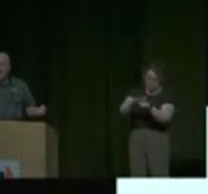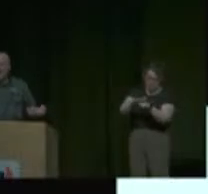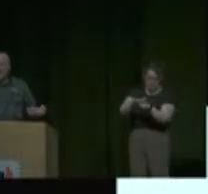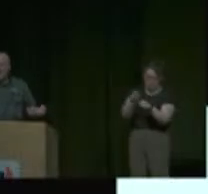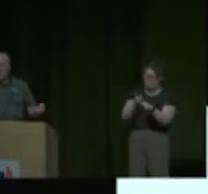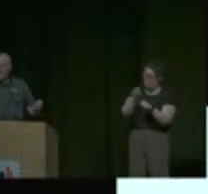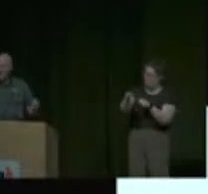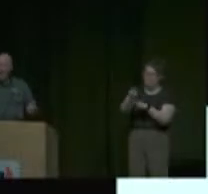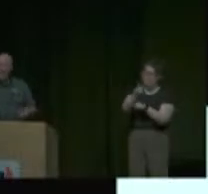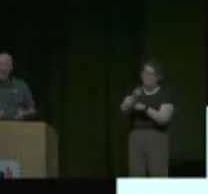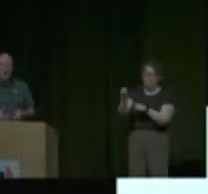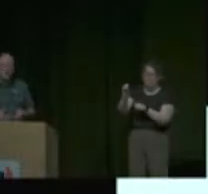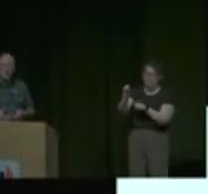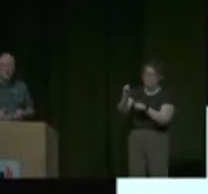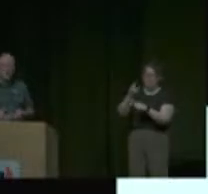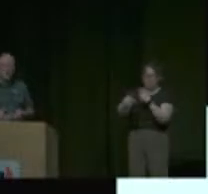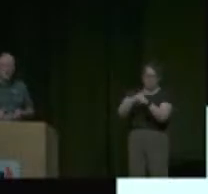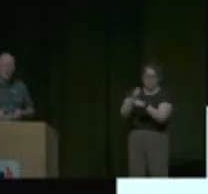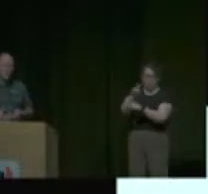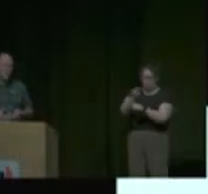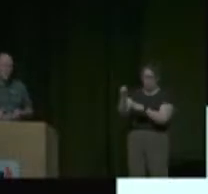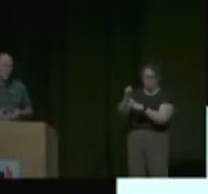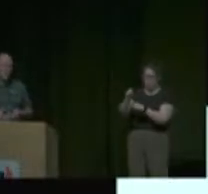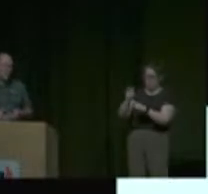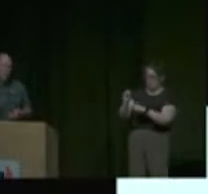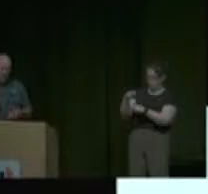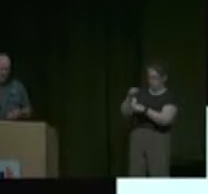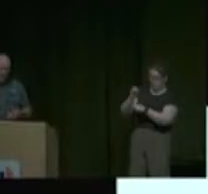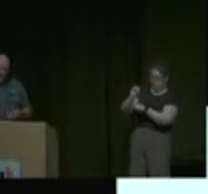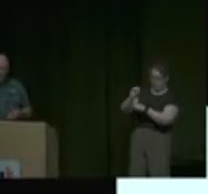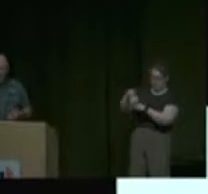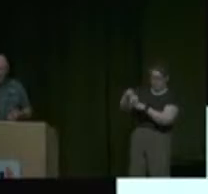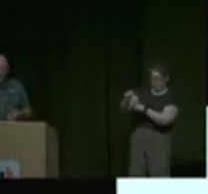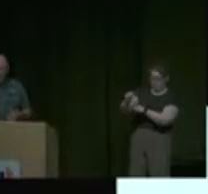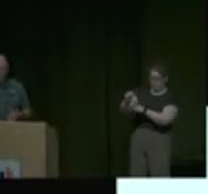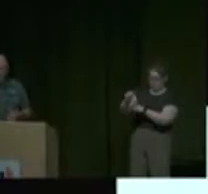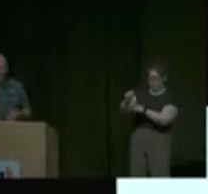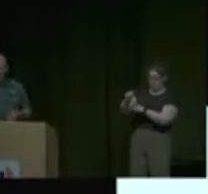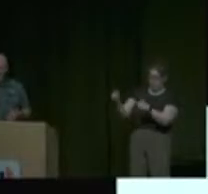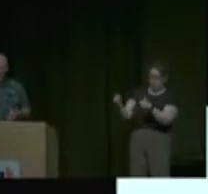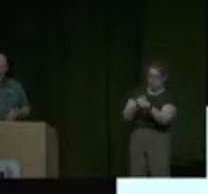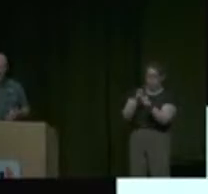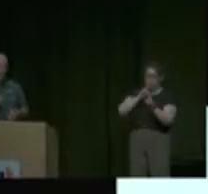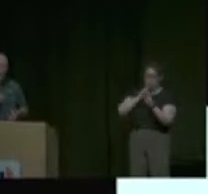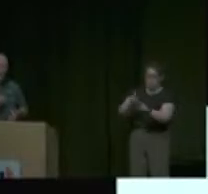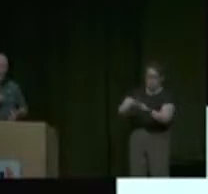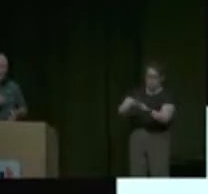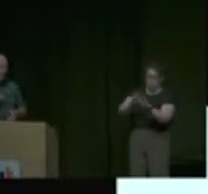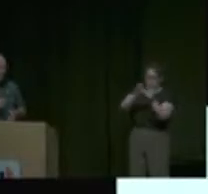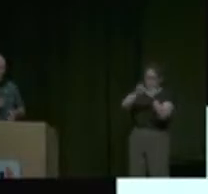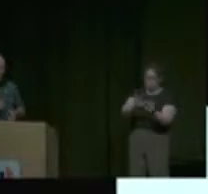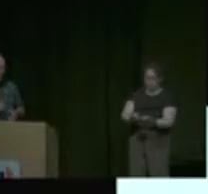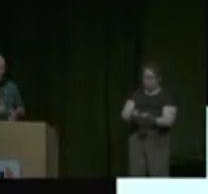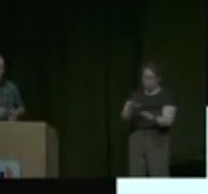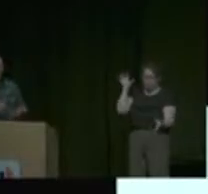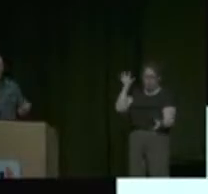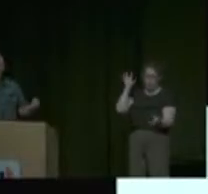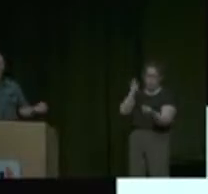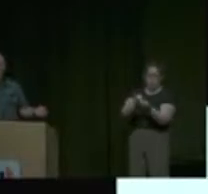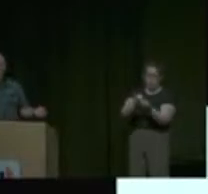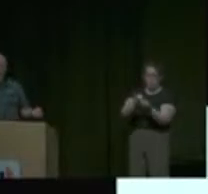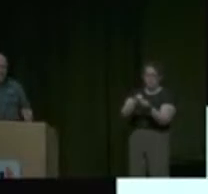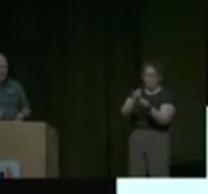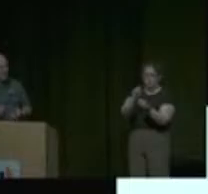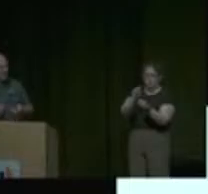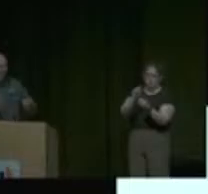2000, Ohio EPA wrote the first report on what we call the total maximum daily load way of